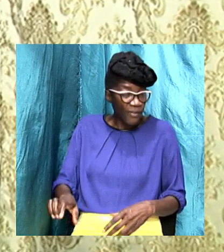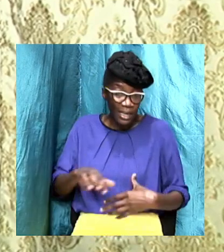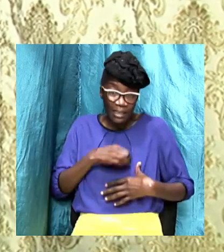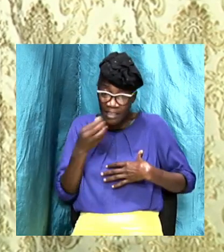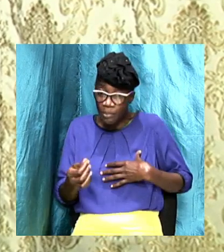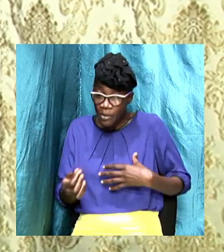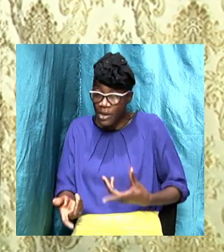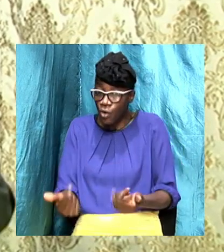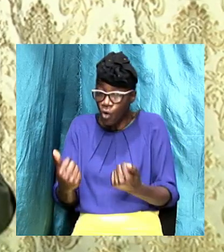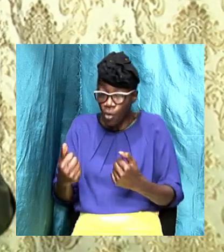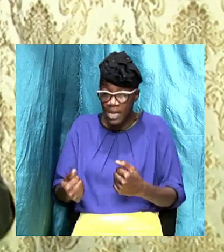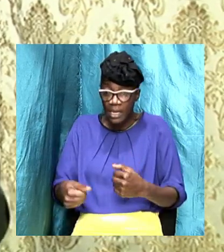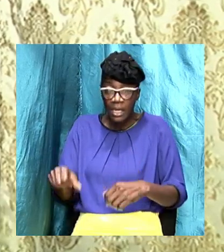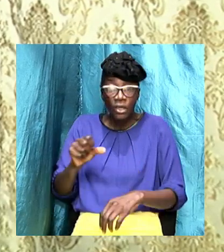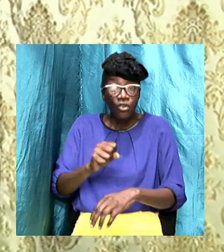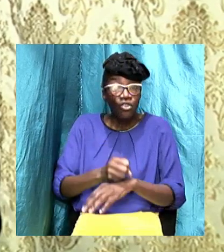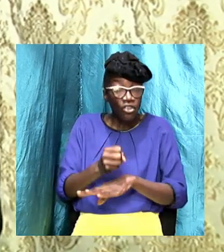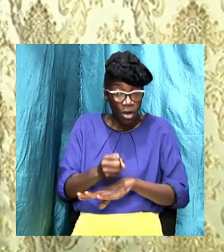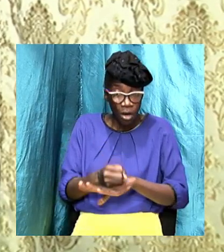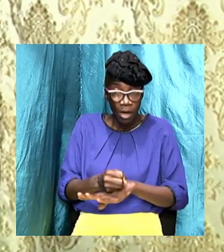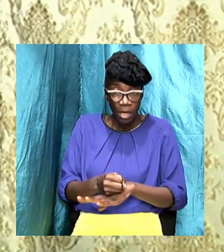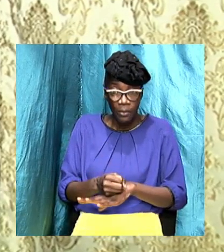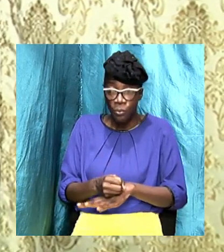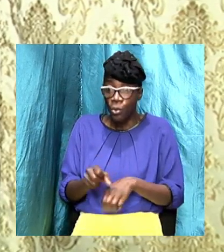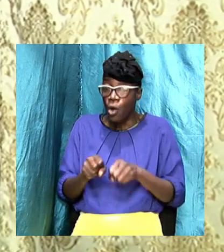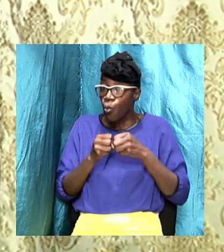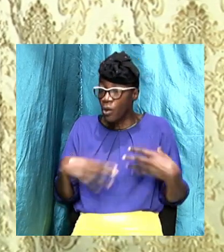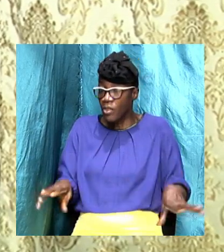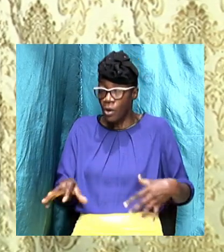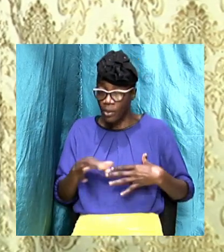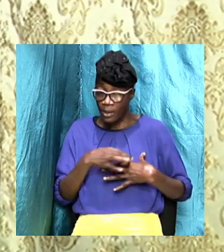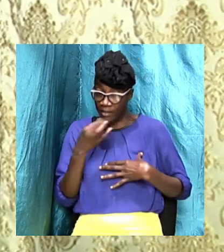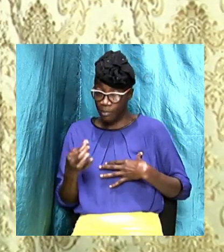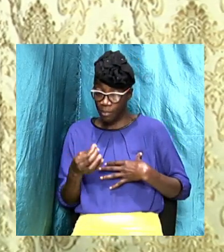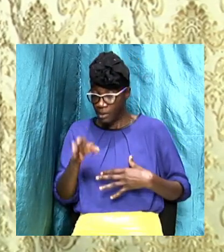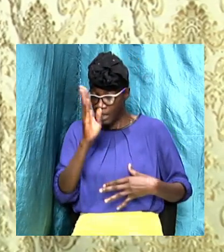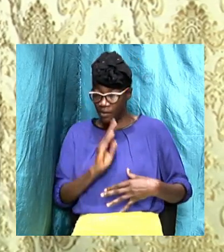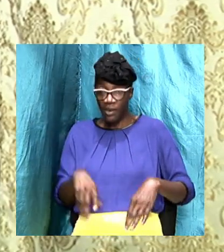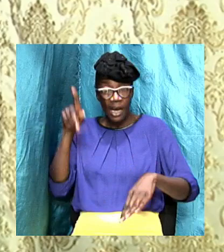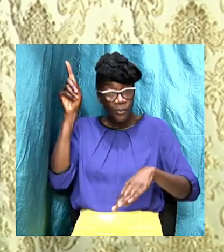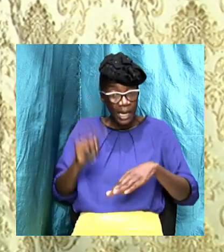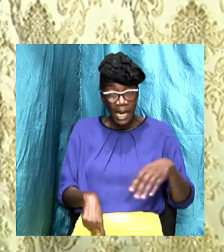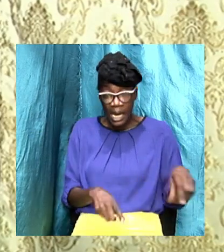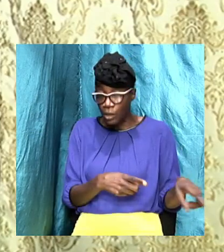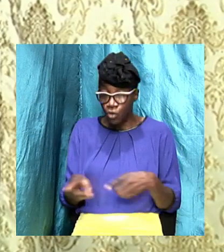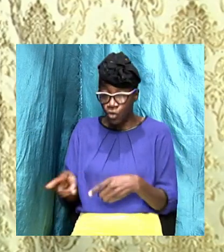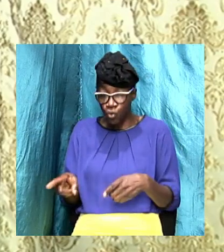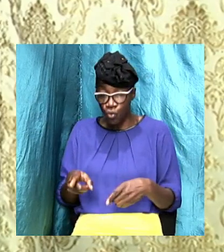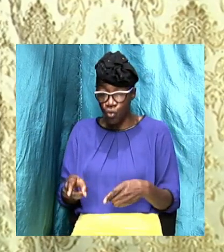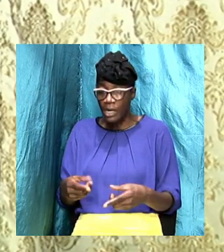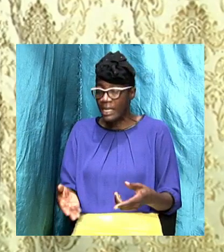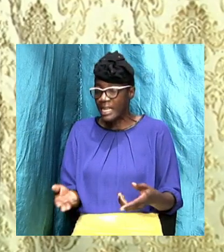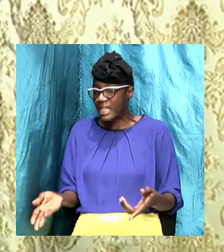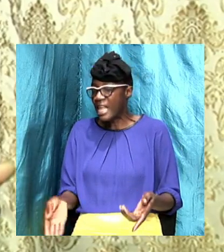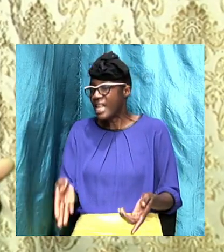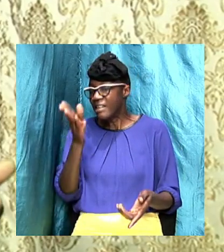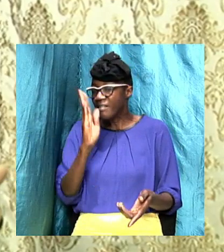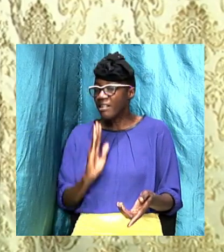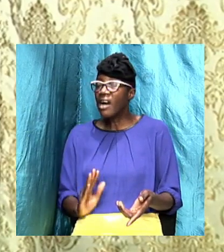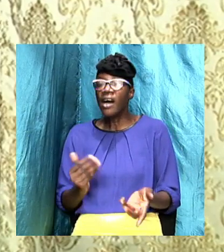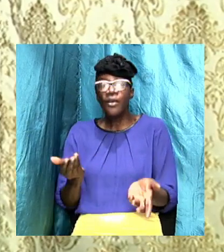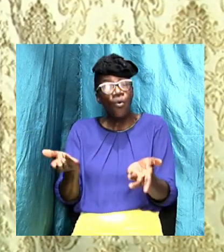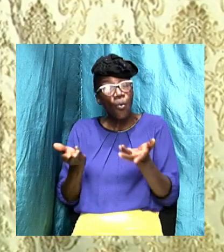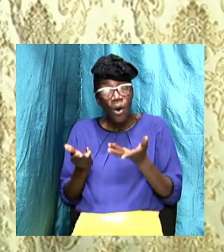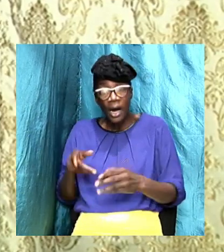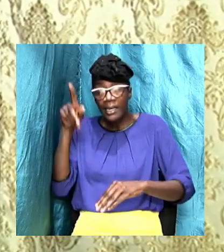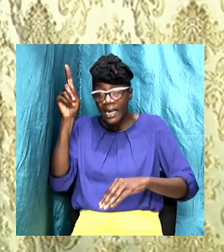the Spirit of God, we cannot move, we cannot operate, we cannot do the things that God wants. We cannot function